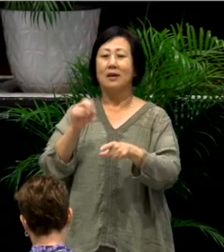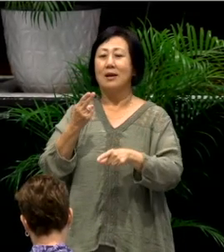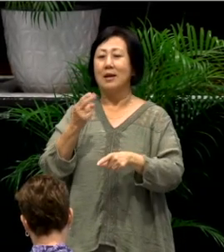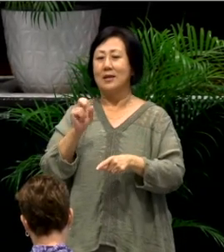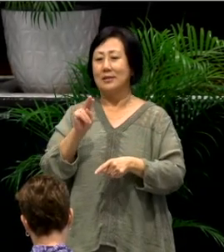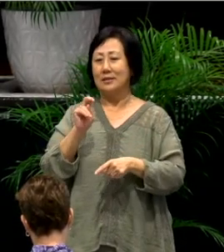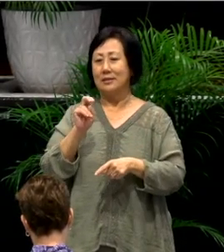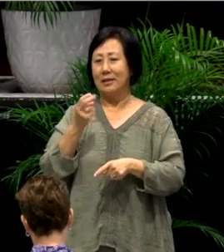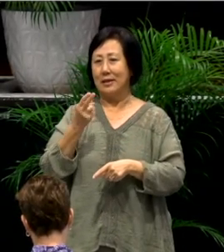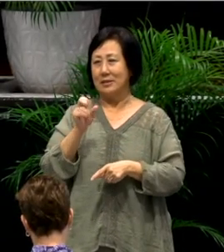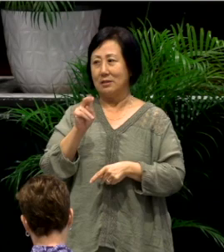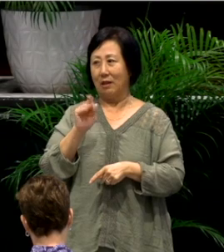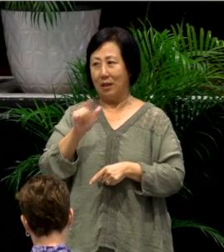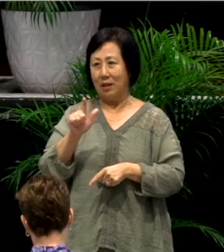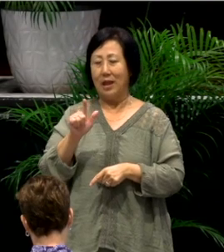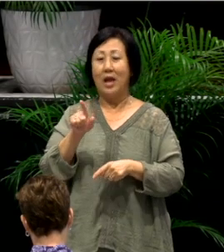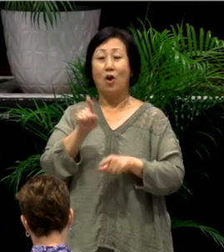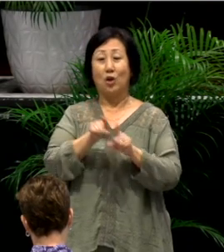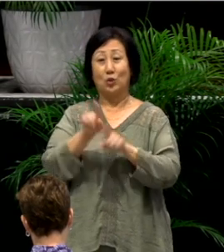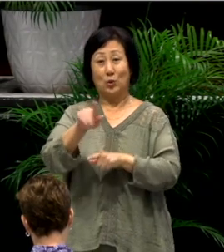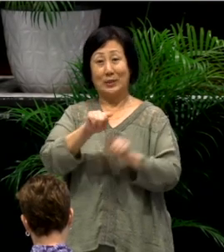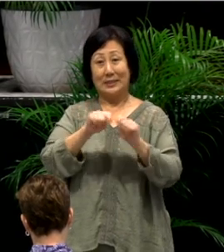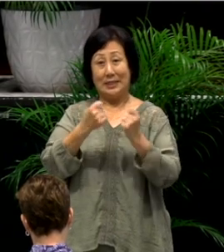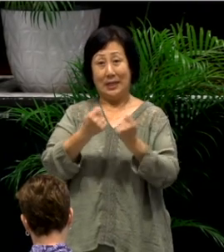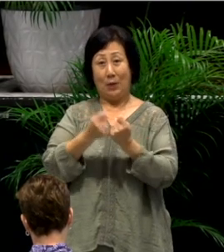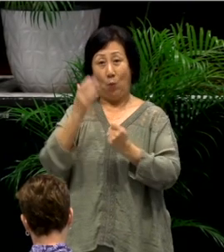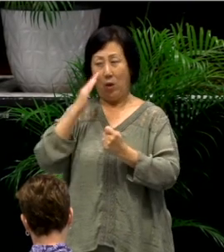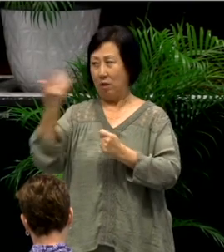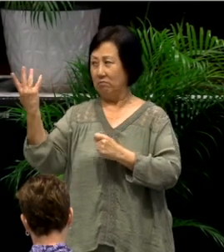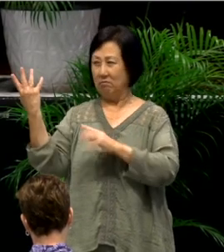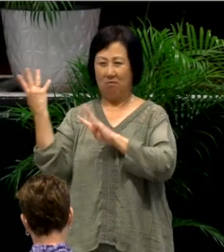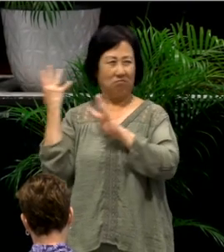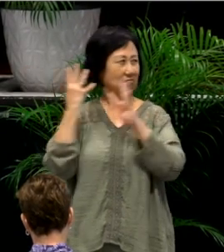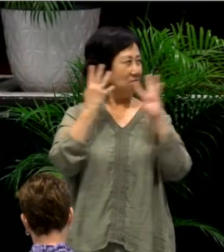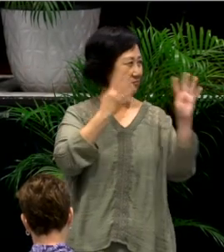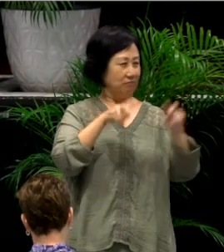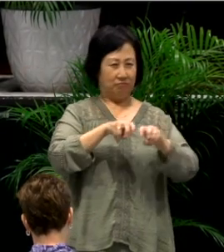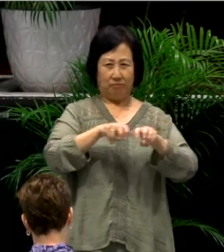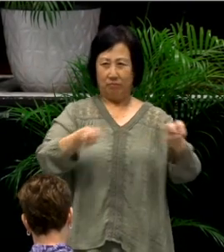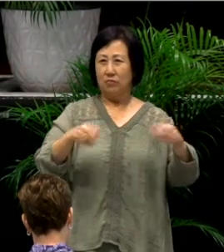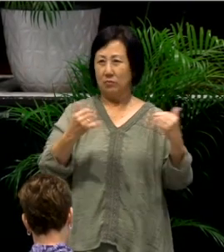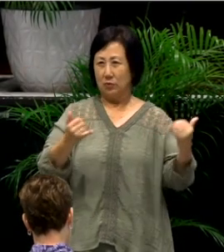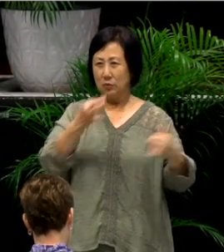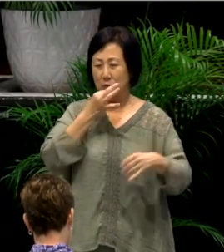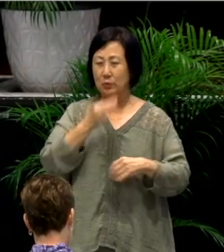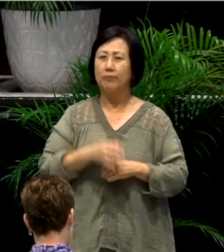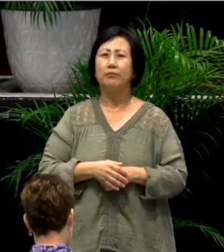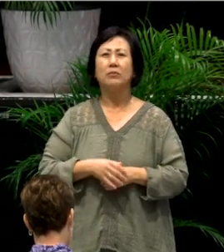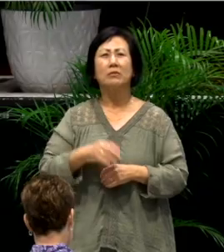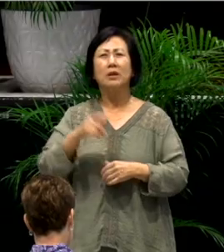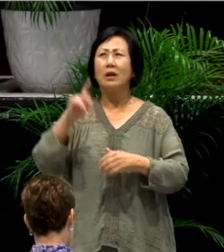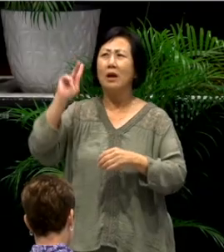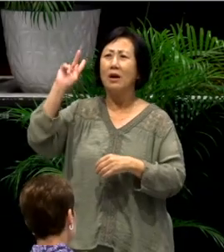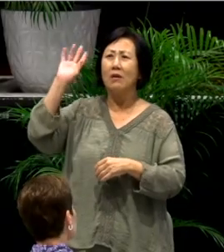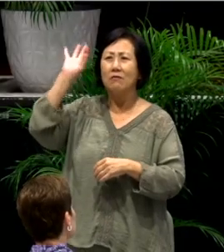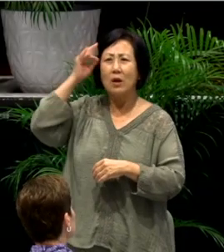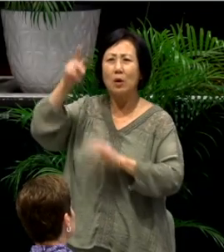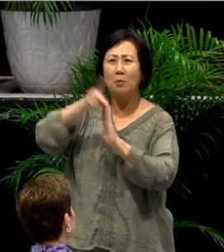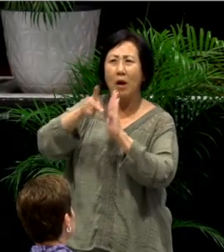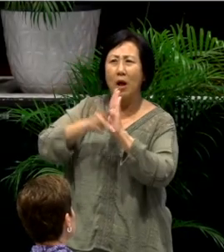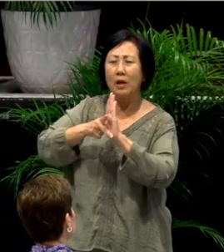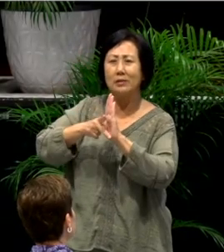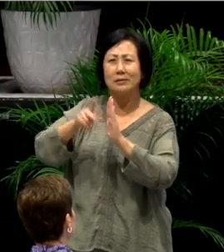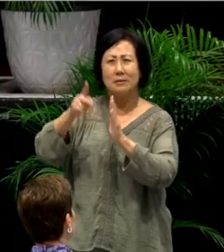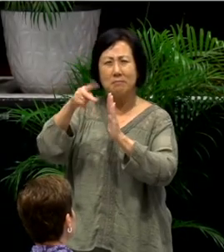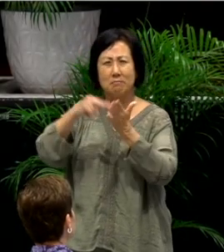team who will be joining us on stage in just a bit. We'll be diving into what these policy changes